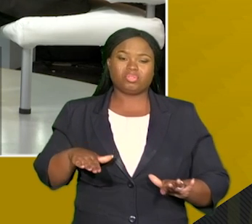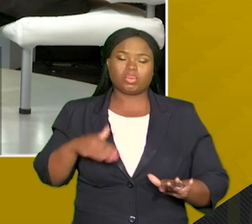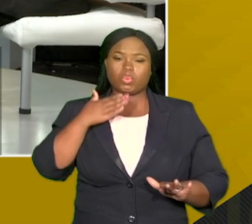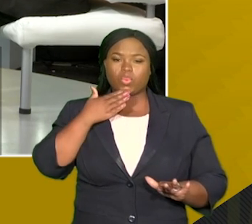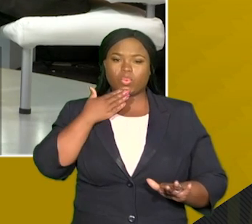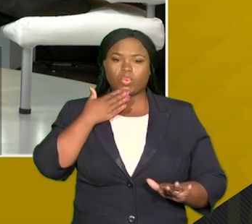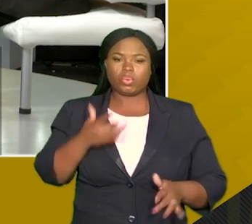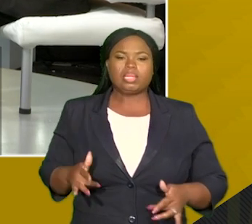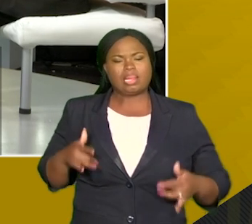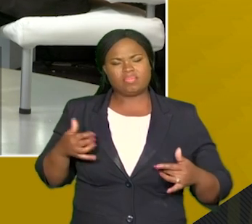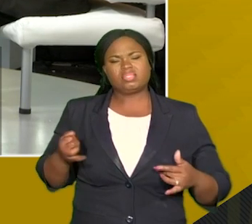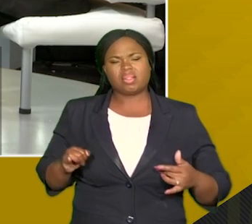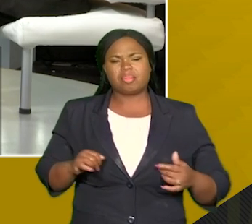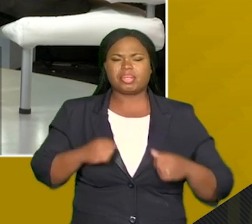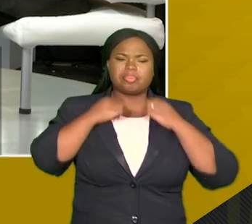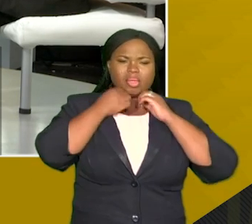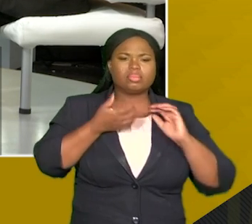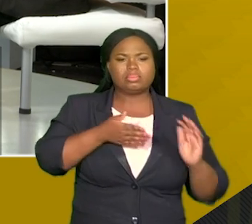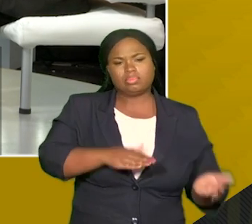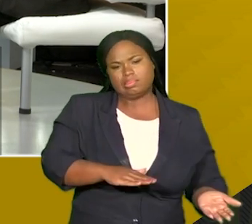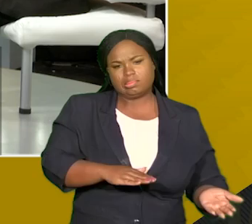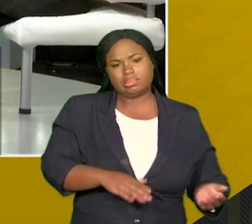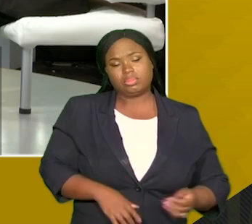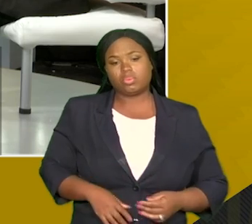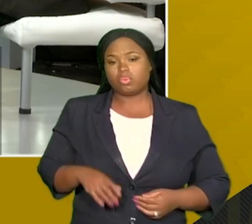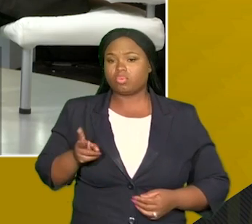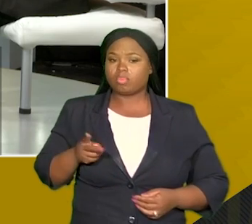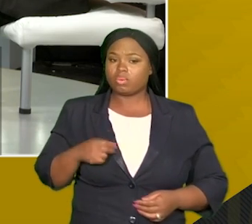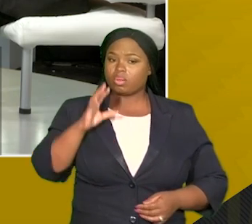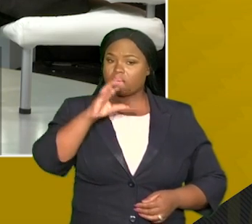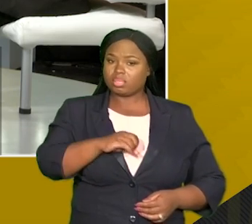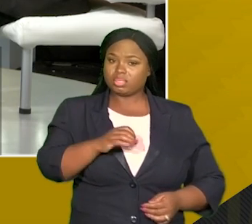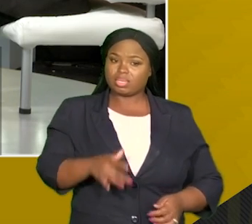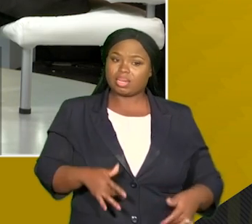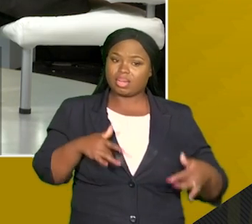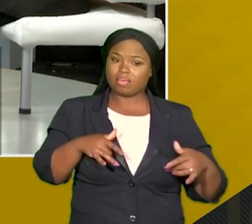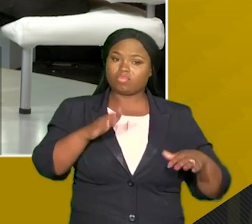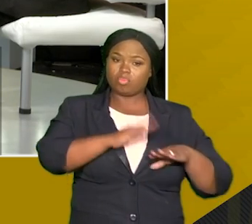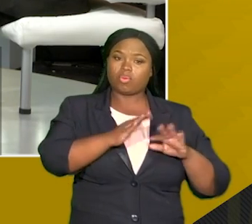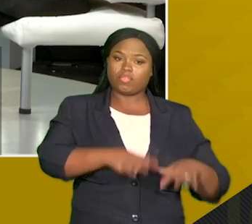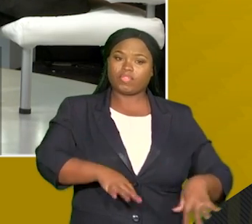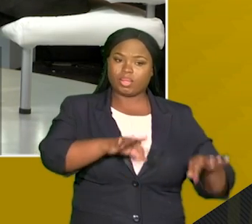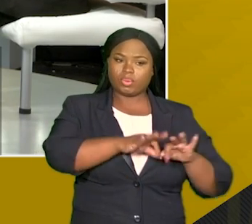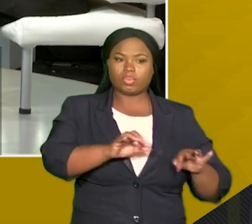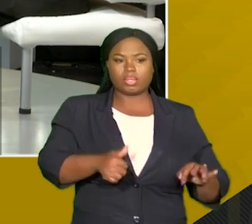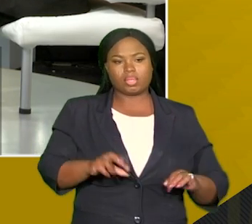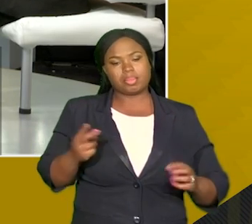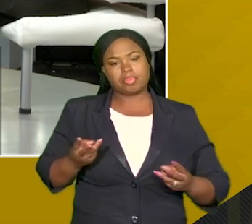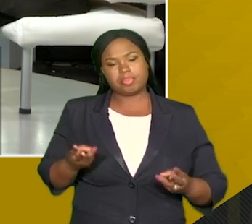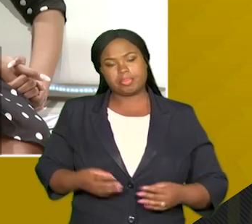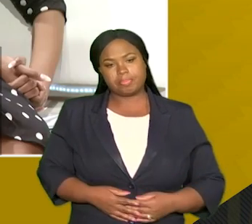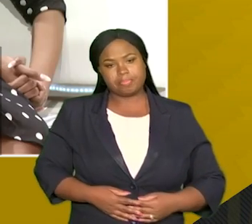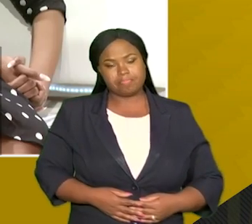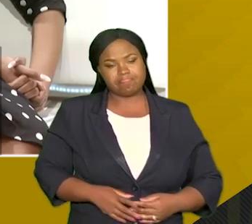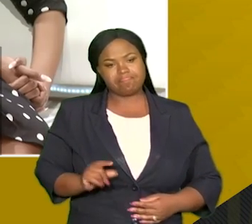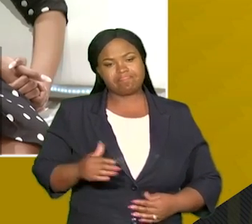behind. We are often asked, is the police life of more value than an ordinary citizen? Okay, thank you very much.